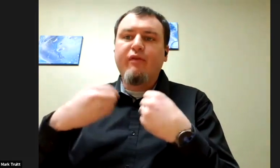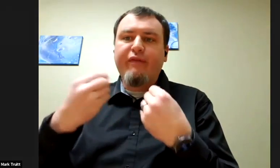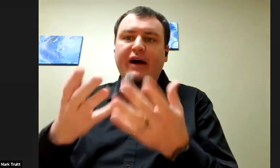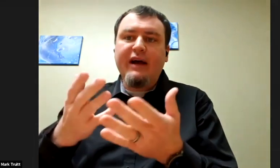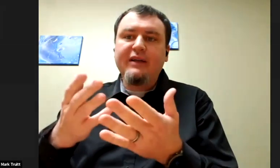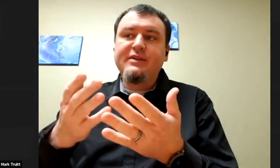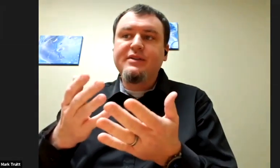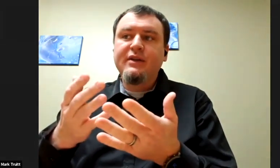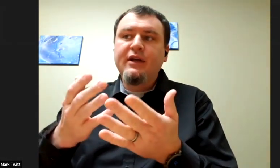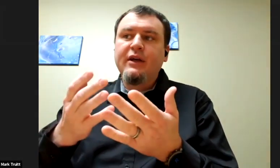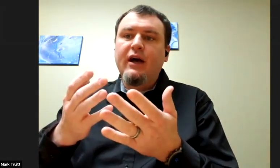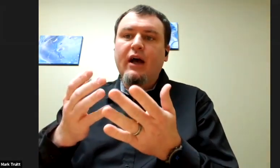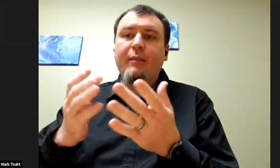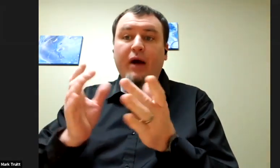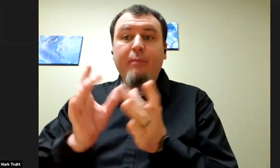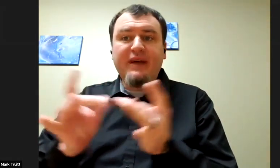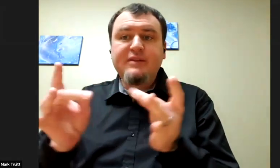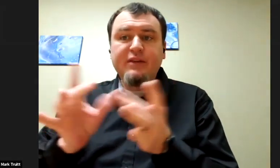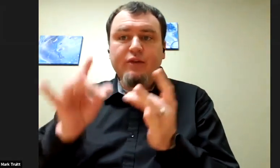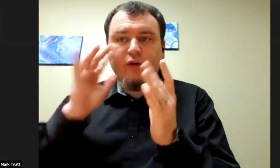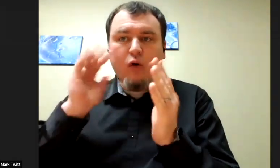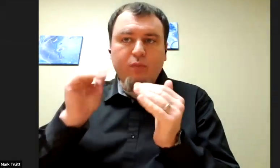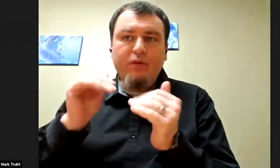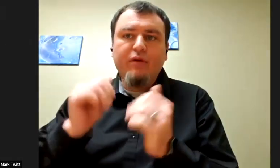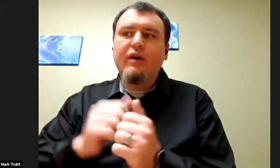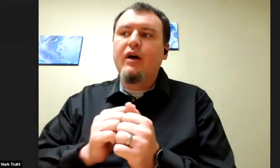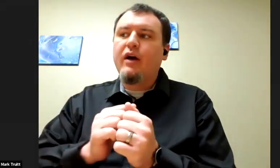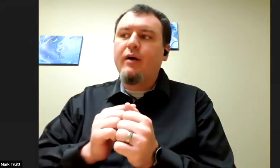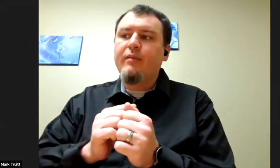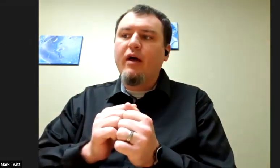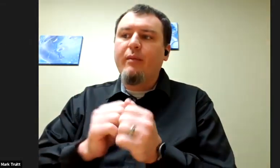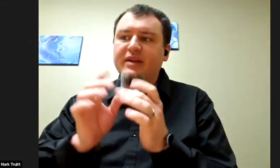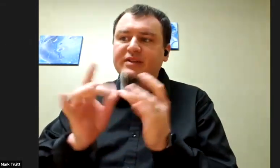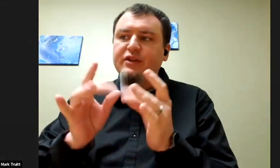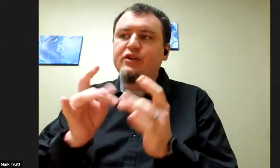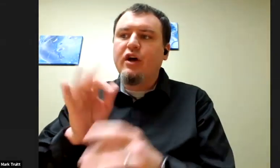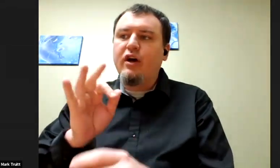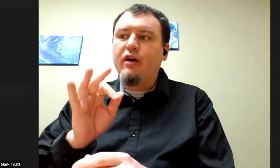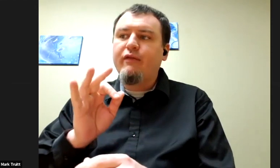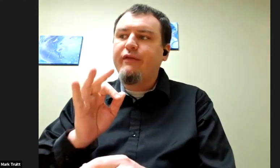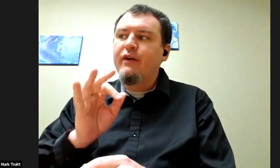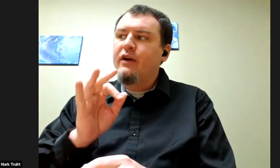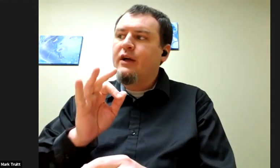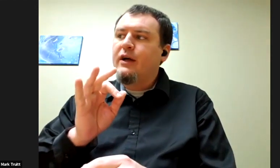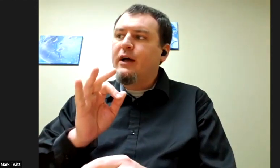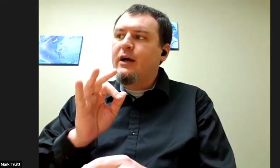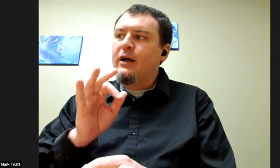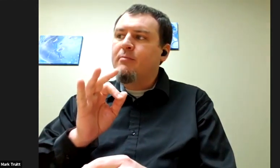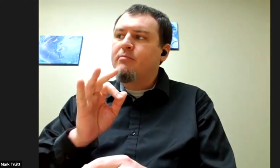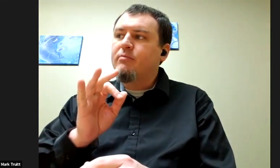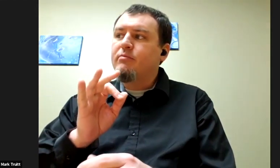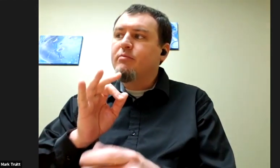that provides a message of hope, a message of